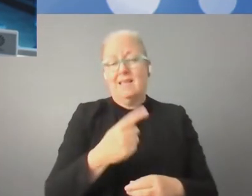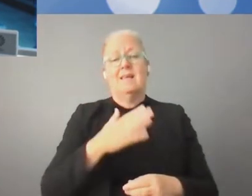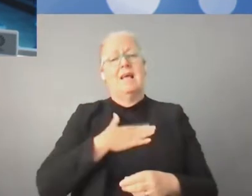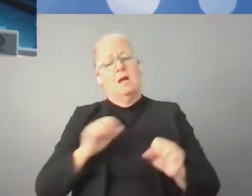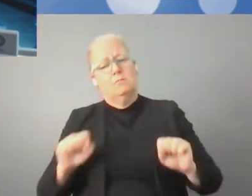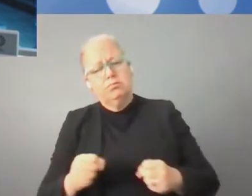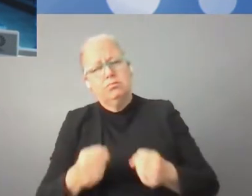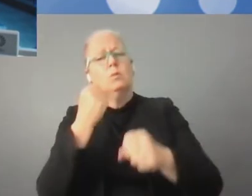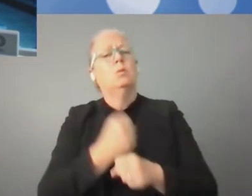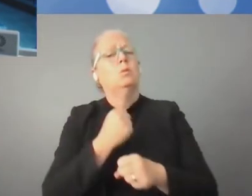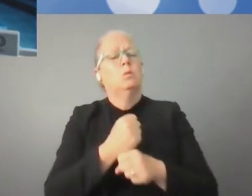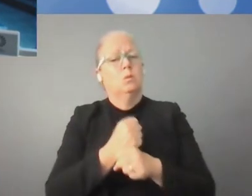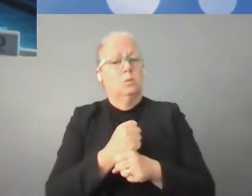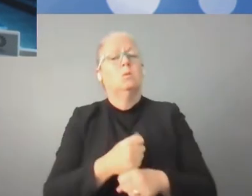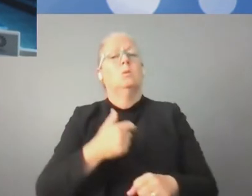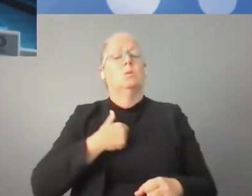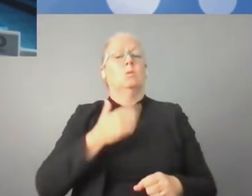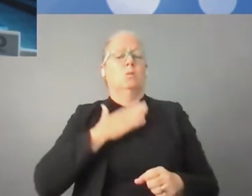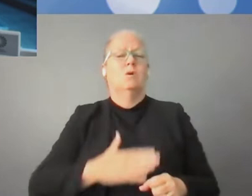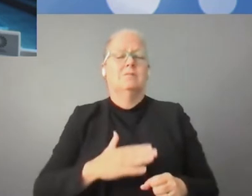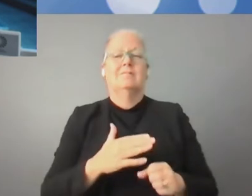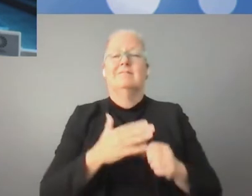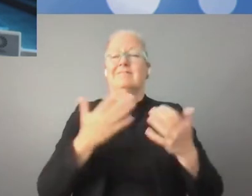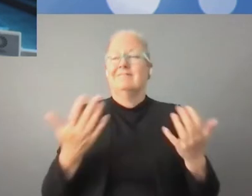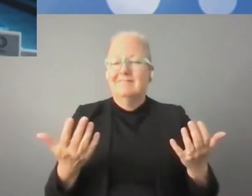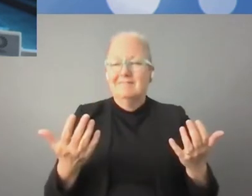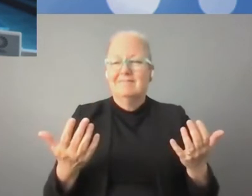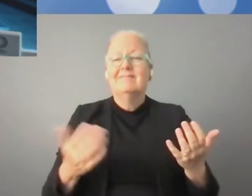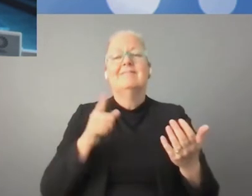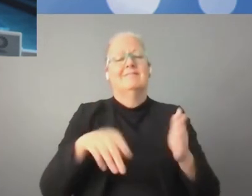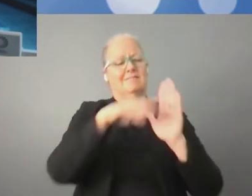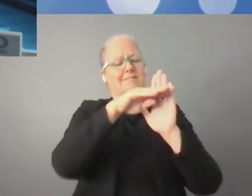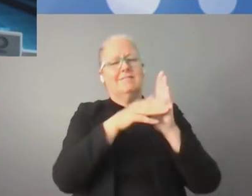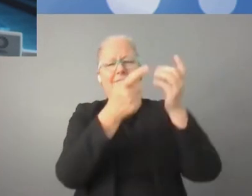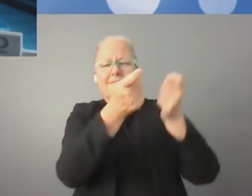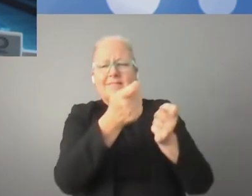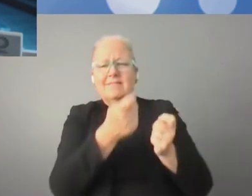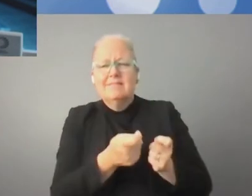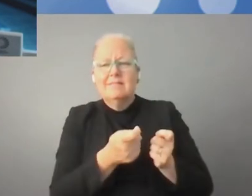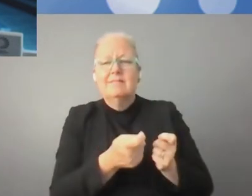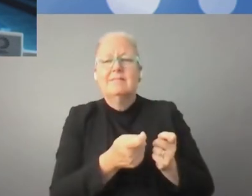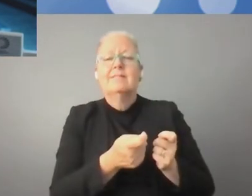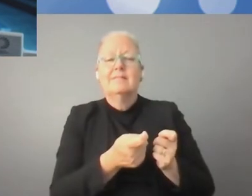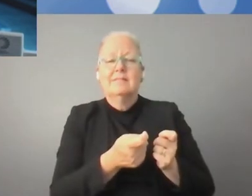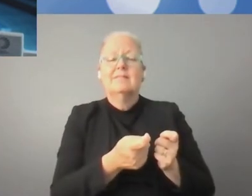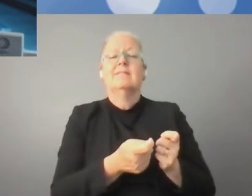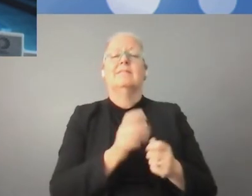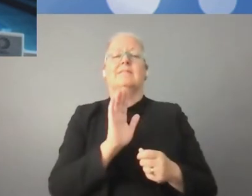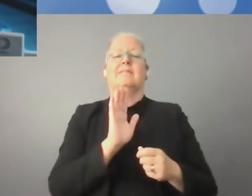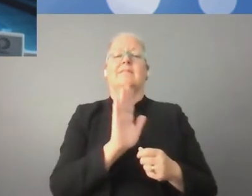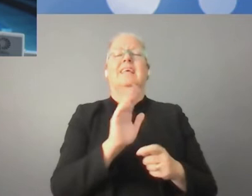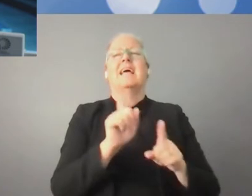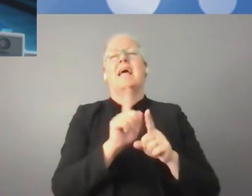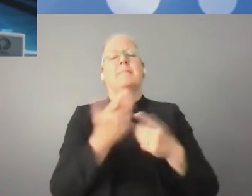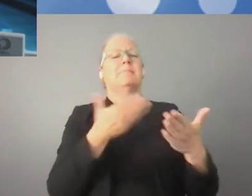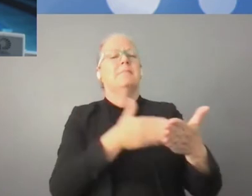work to remove the existing regulatory barriers and impede the introduction of artificial